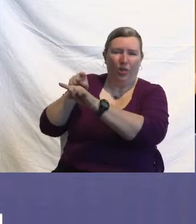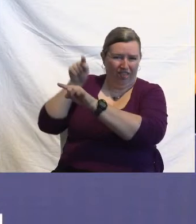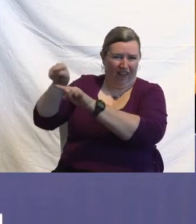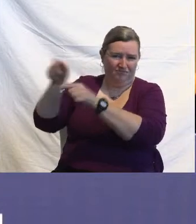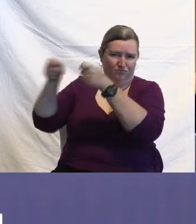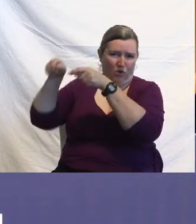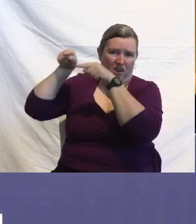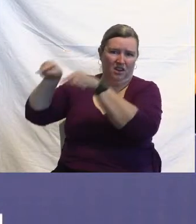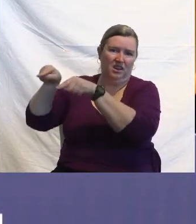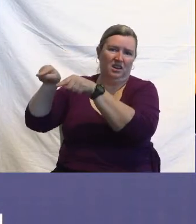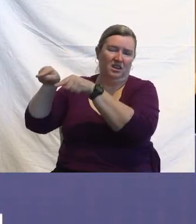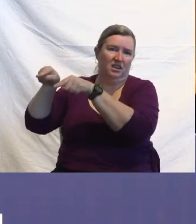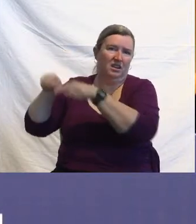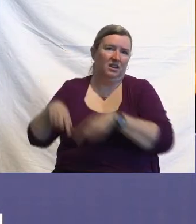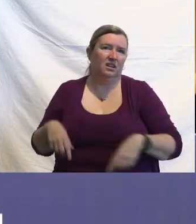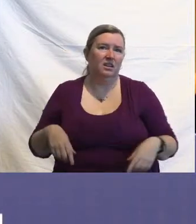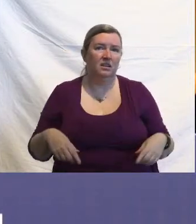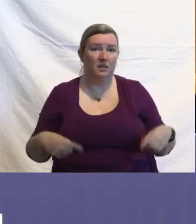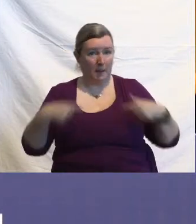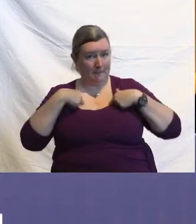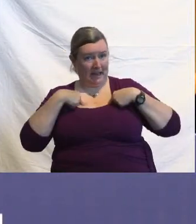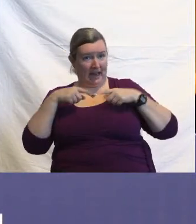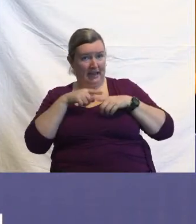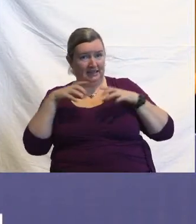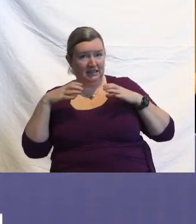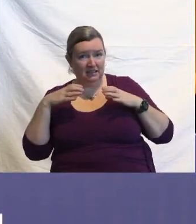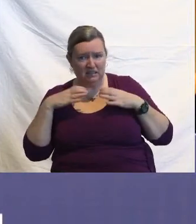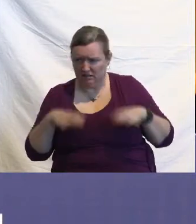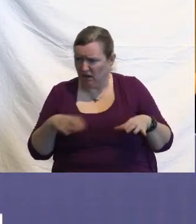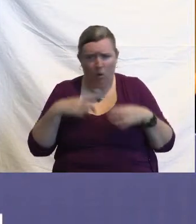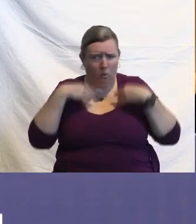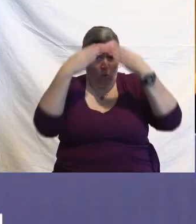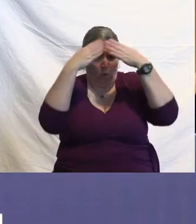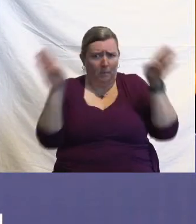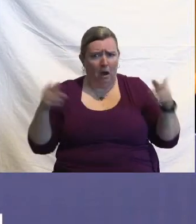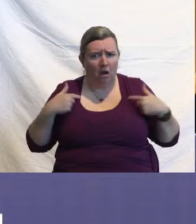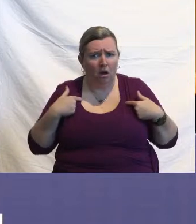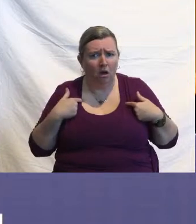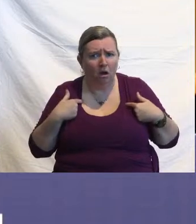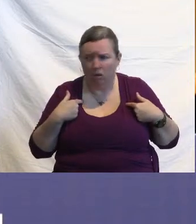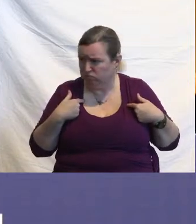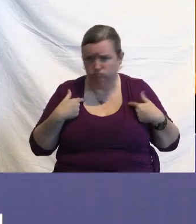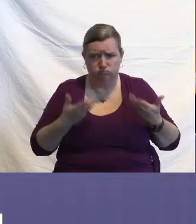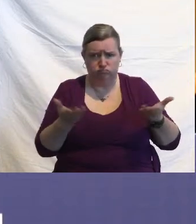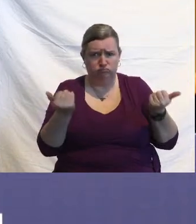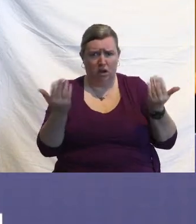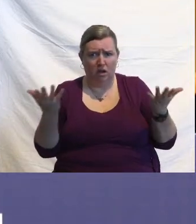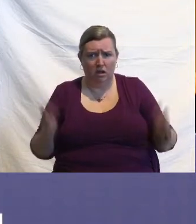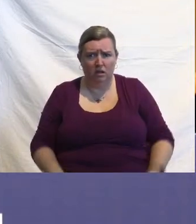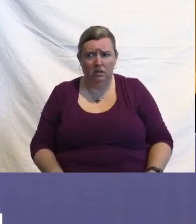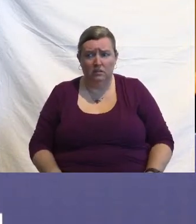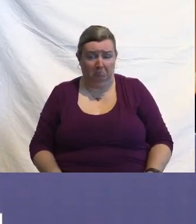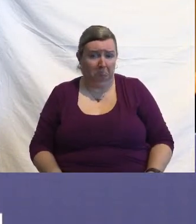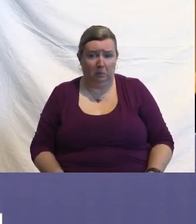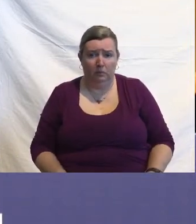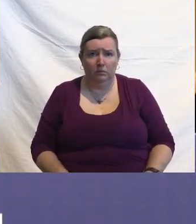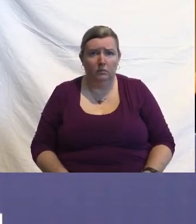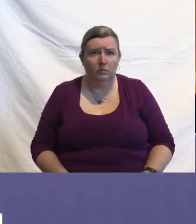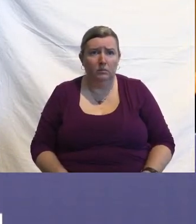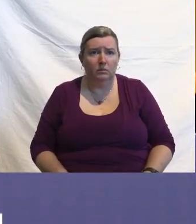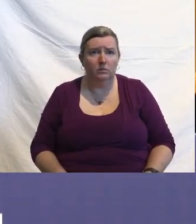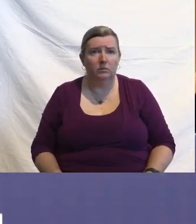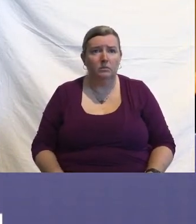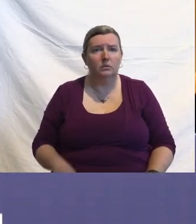I conceptually as a citizen open to that? Yeah, I don't see why not. I think we have to